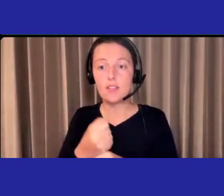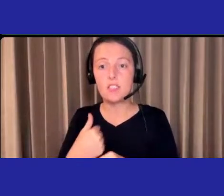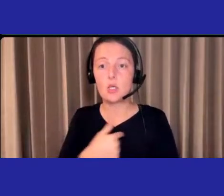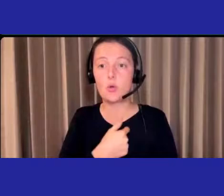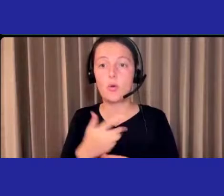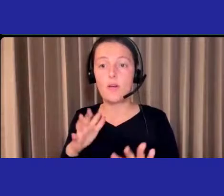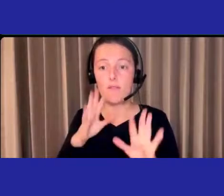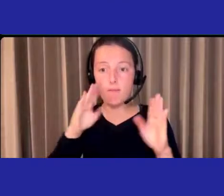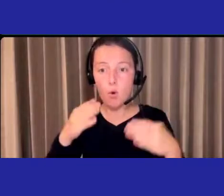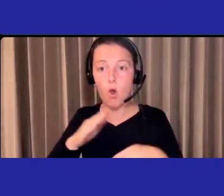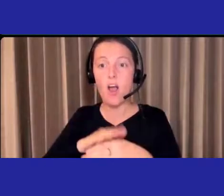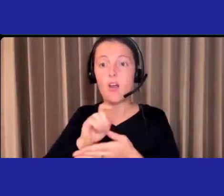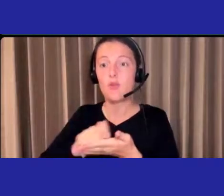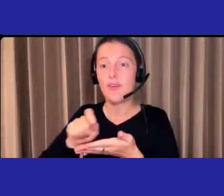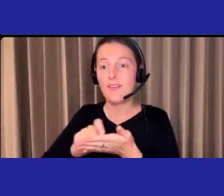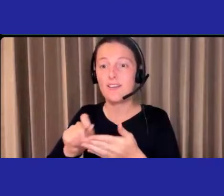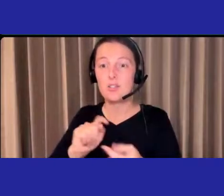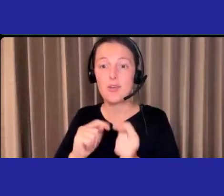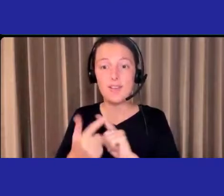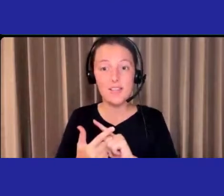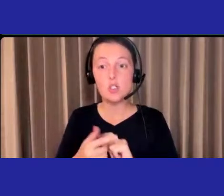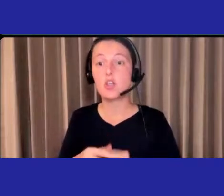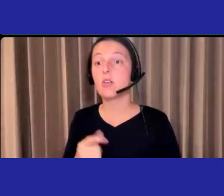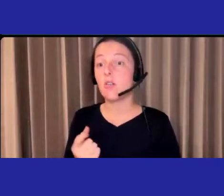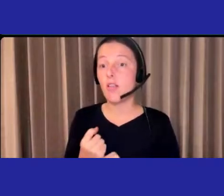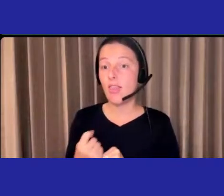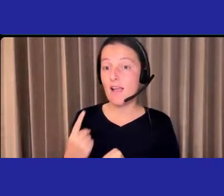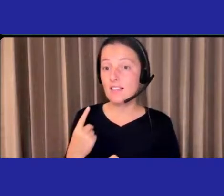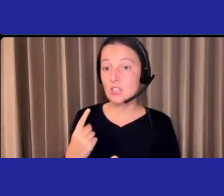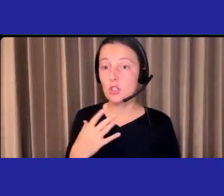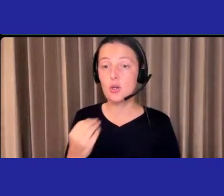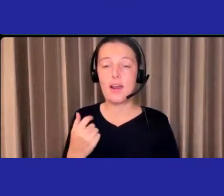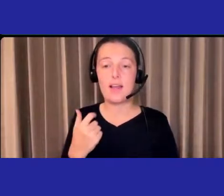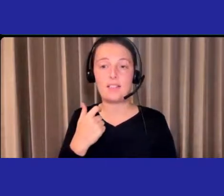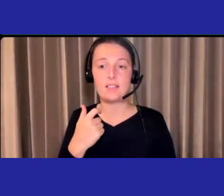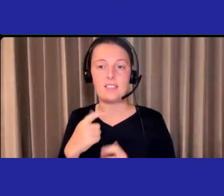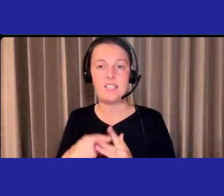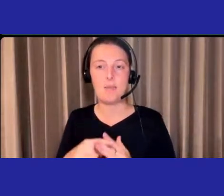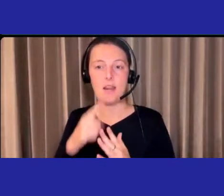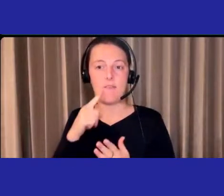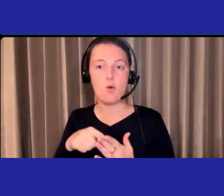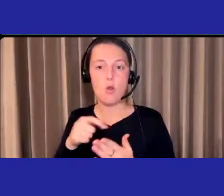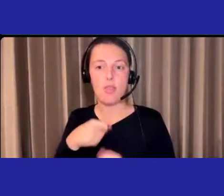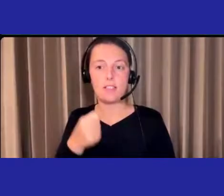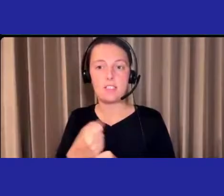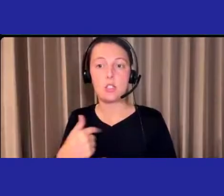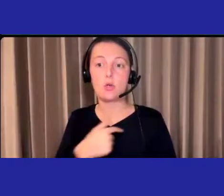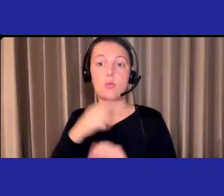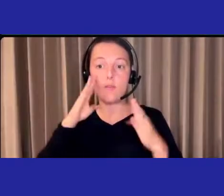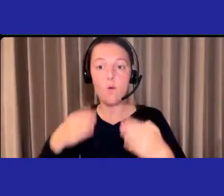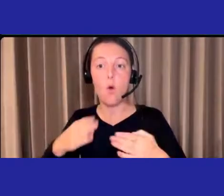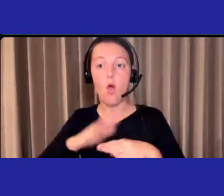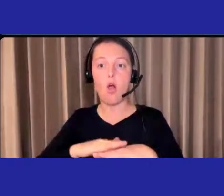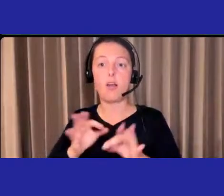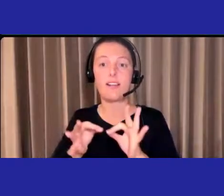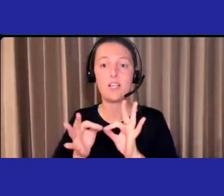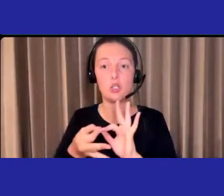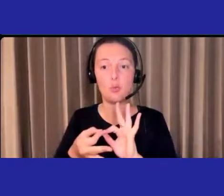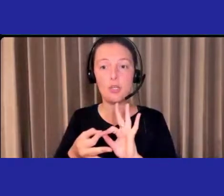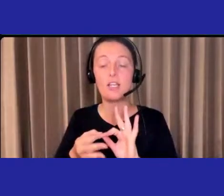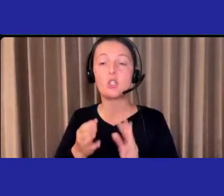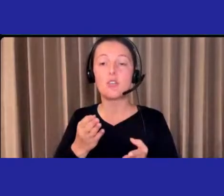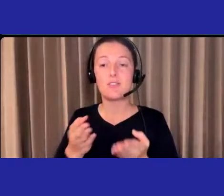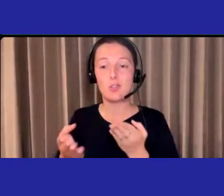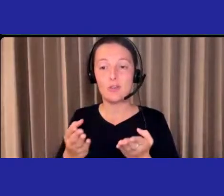translation. So last year and the beginning of this year, we focused on interpretation services, and we had an RFP for that, and we have new